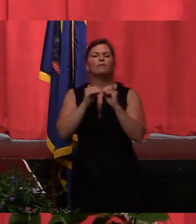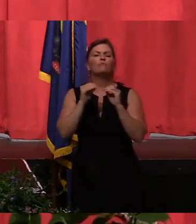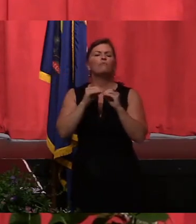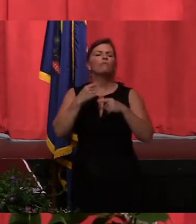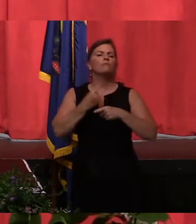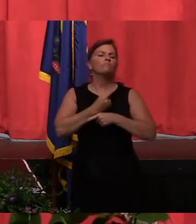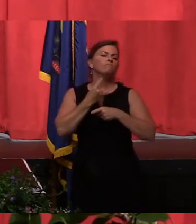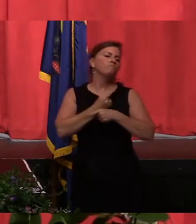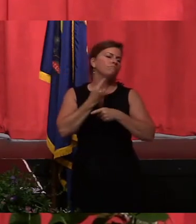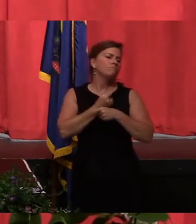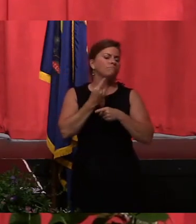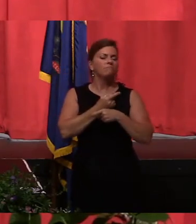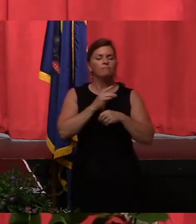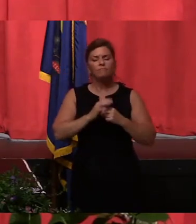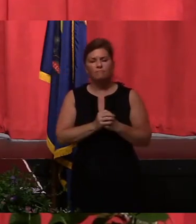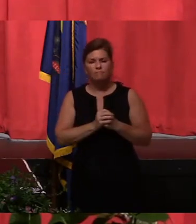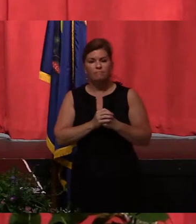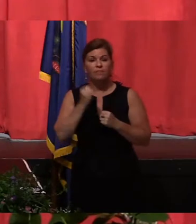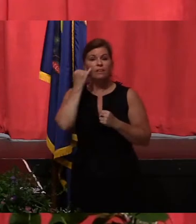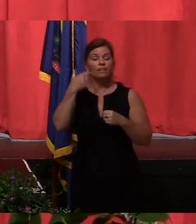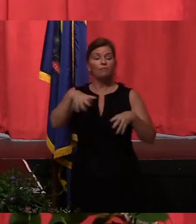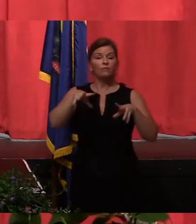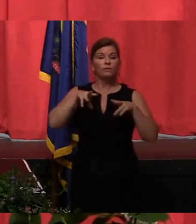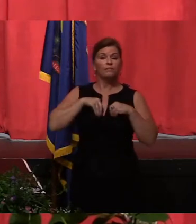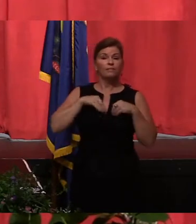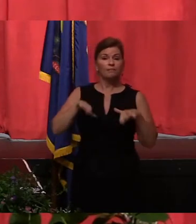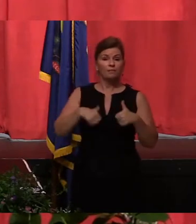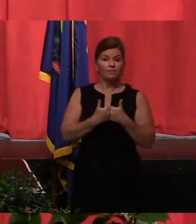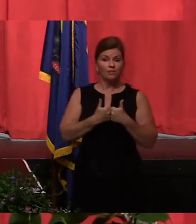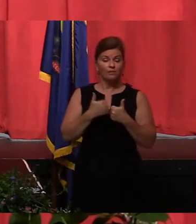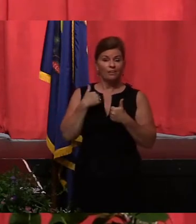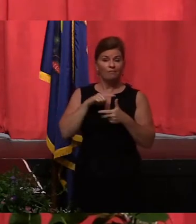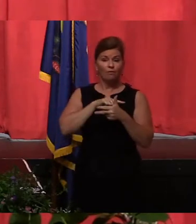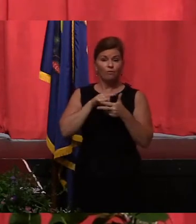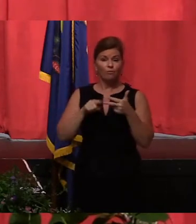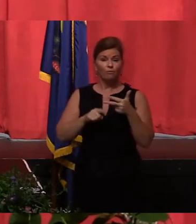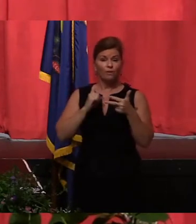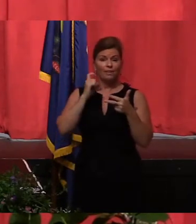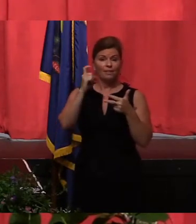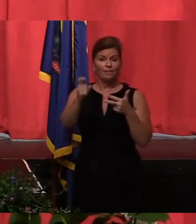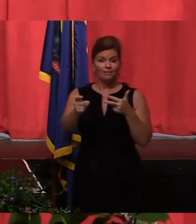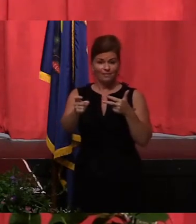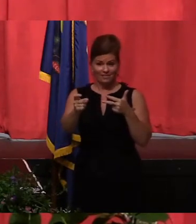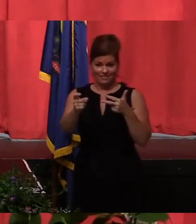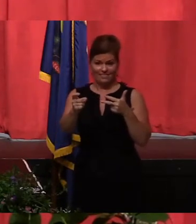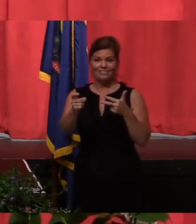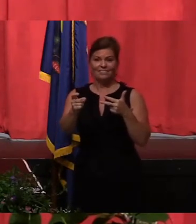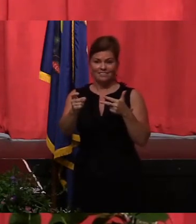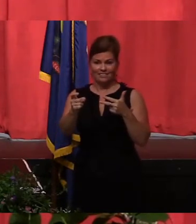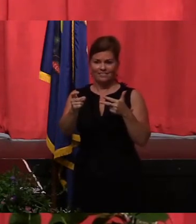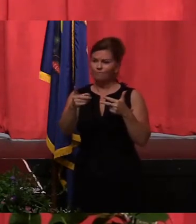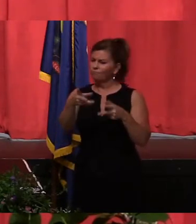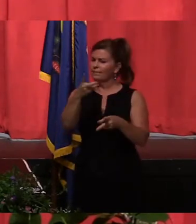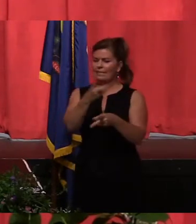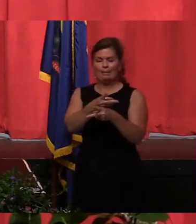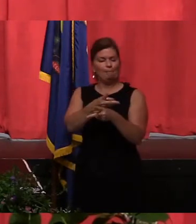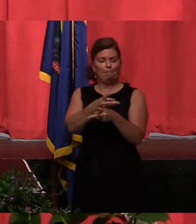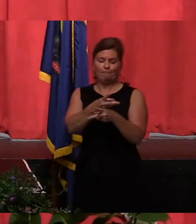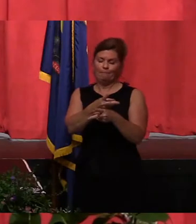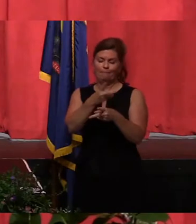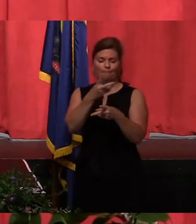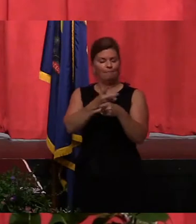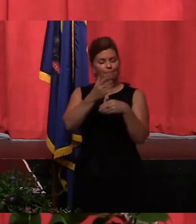life. If you accept this challenge, I have three gifts that I wish to give you, and you may keep these gifts for